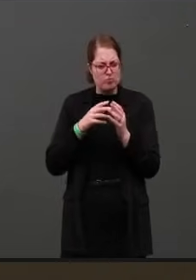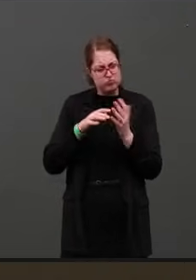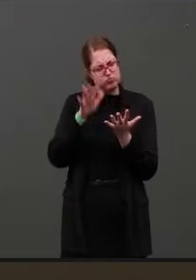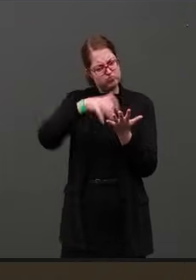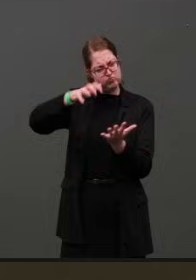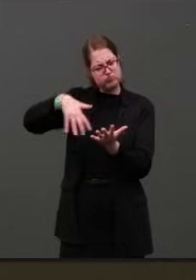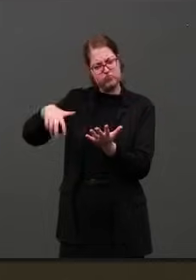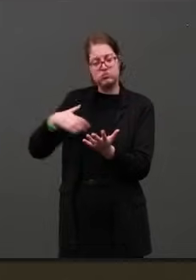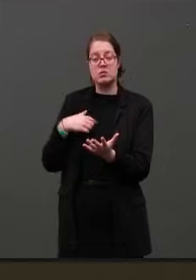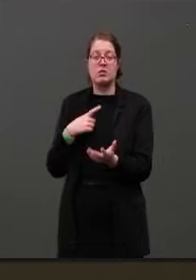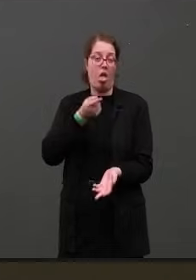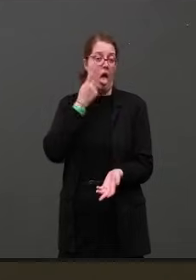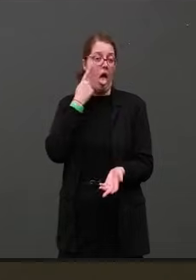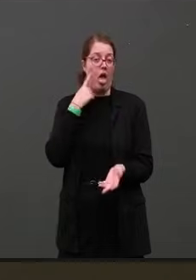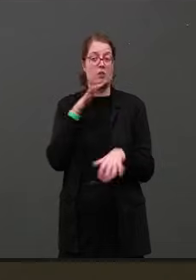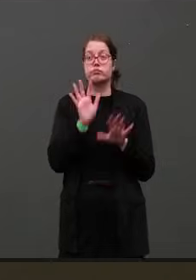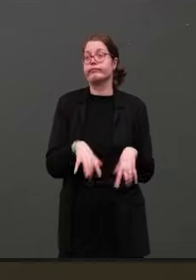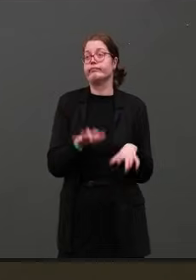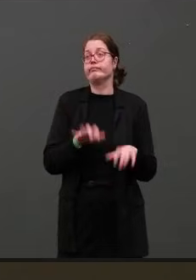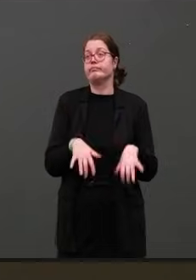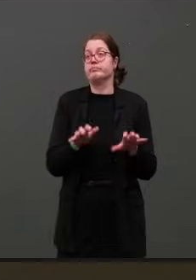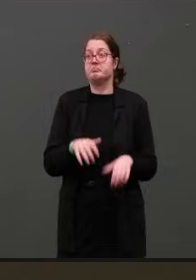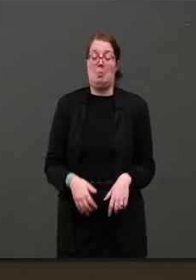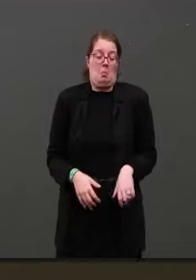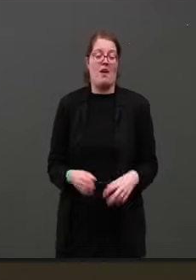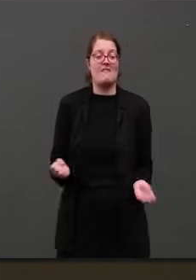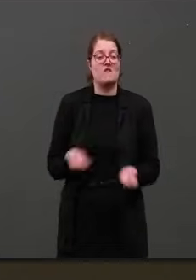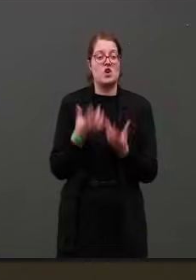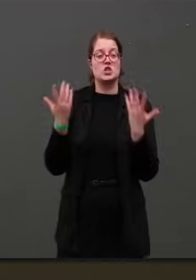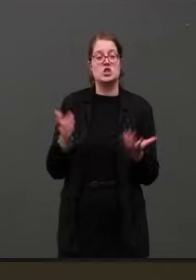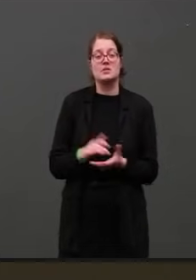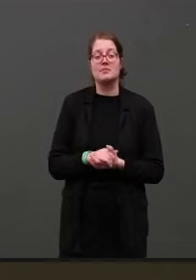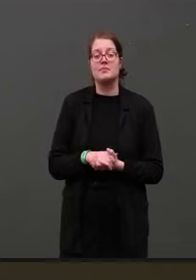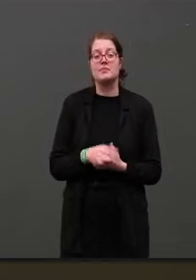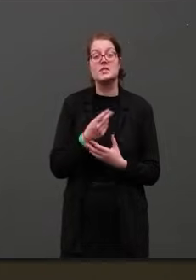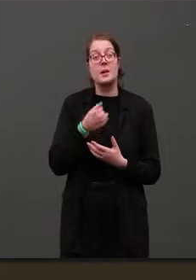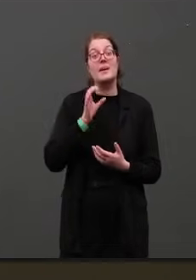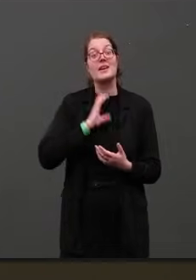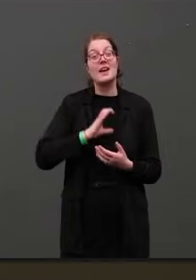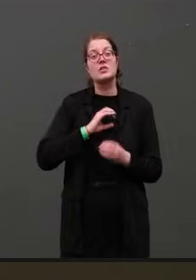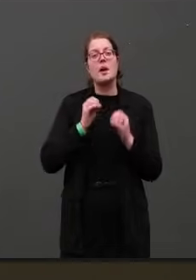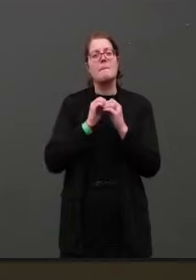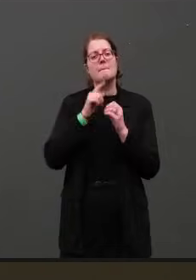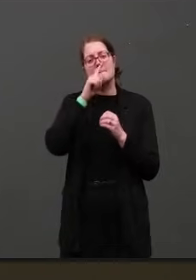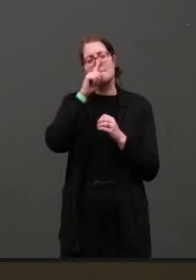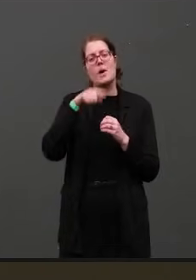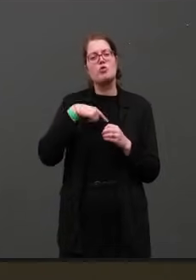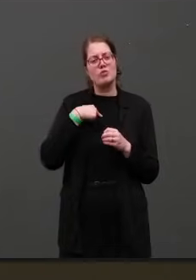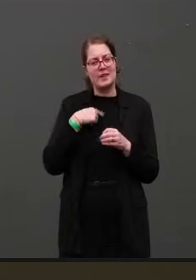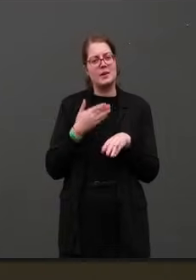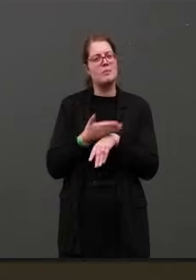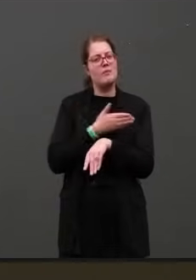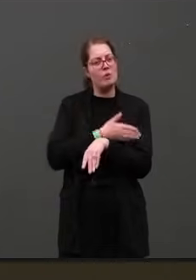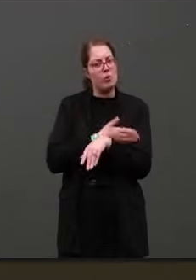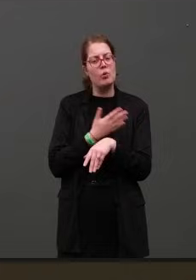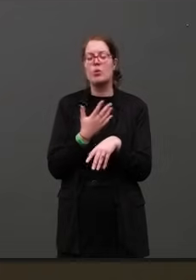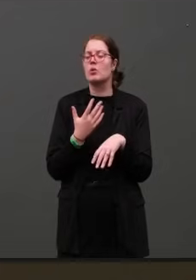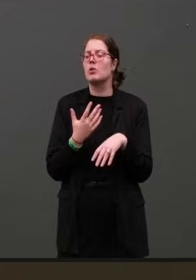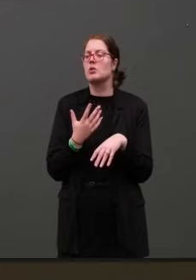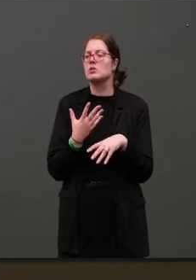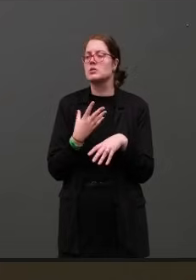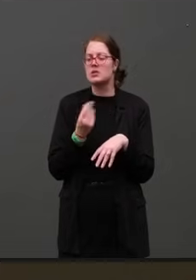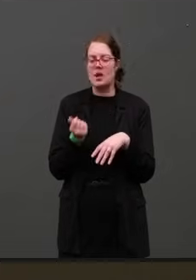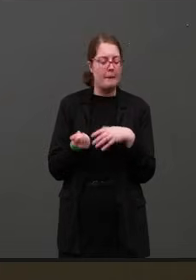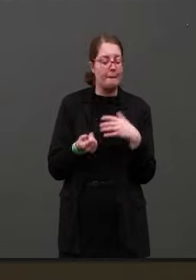as much as we can to keep things fresh. Some of us write character biographies before we begin. Others find the characters in the process